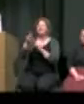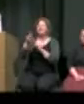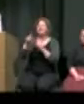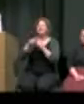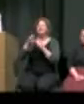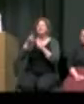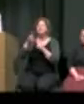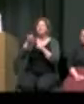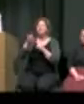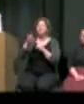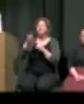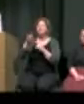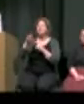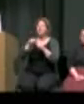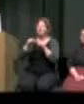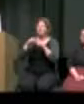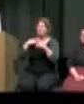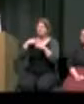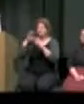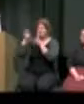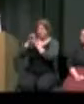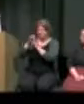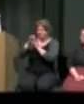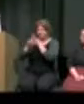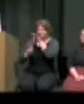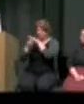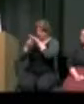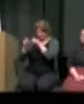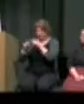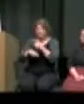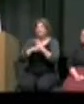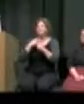Cuyahoga River area of concern, as well as a link to the